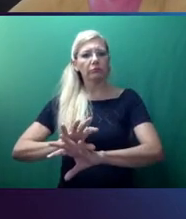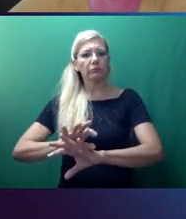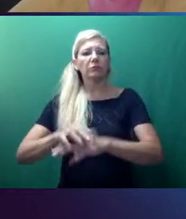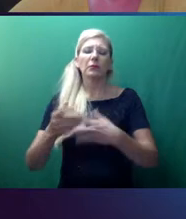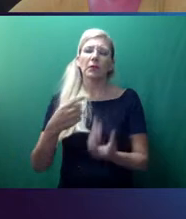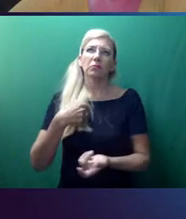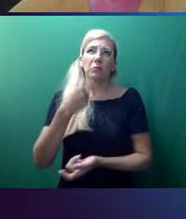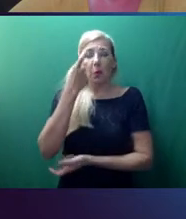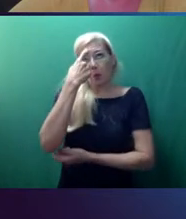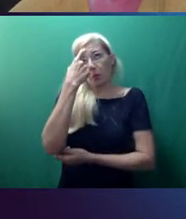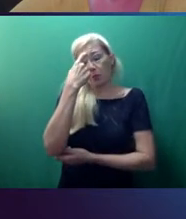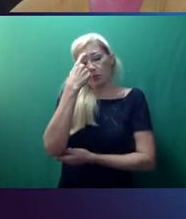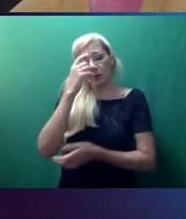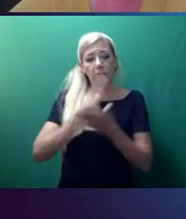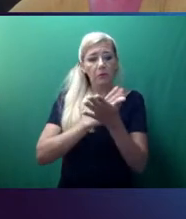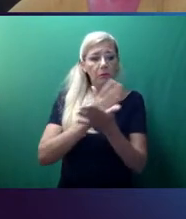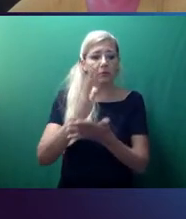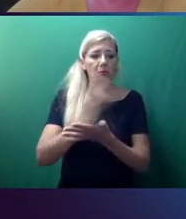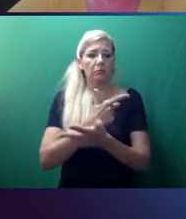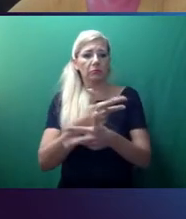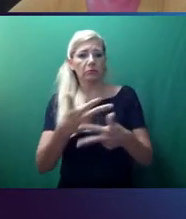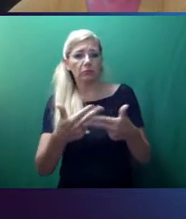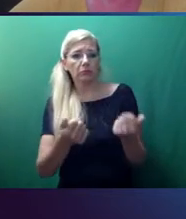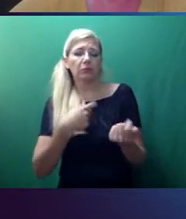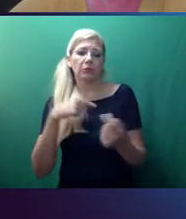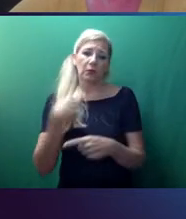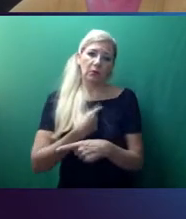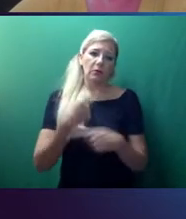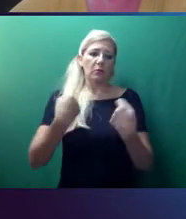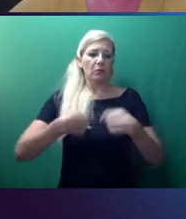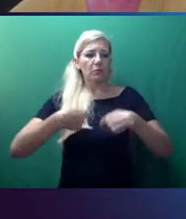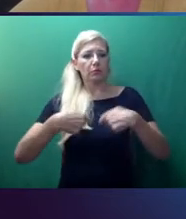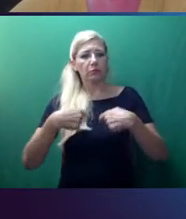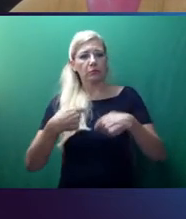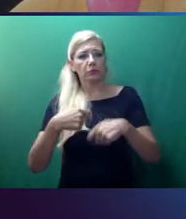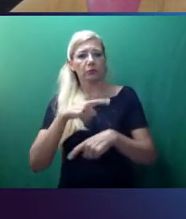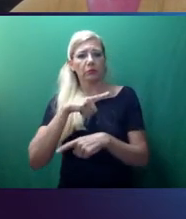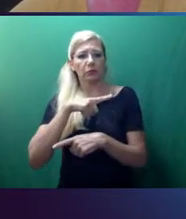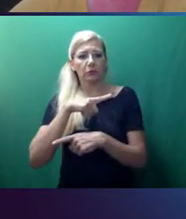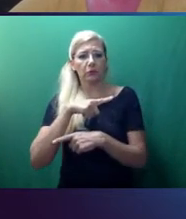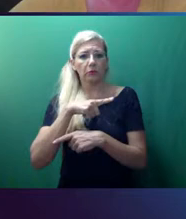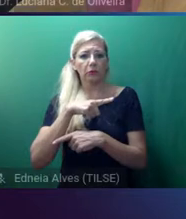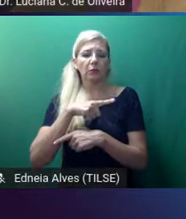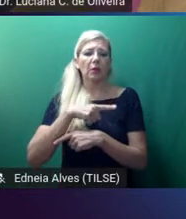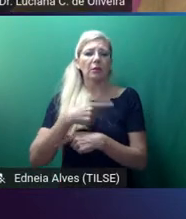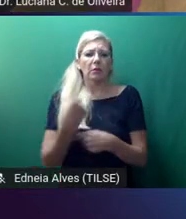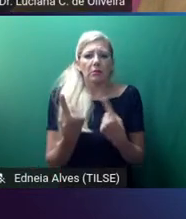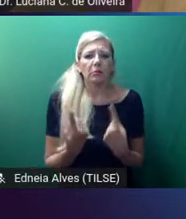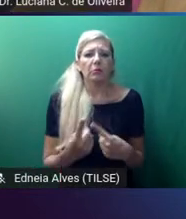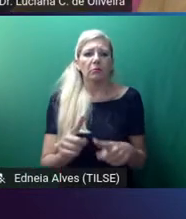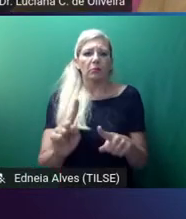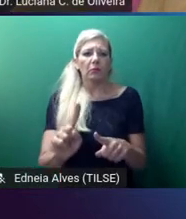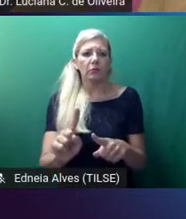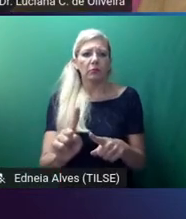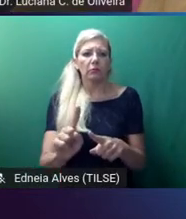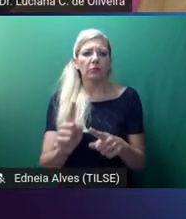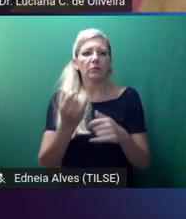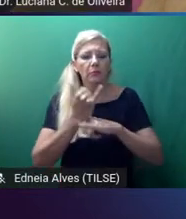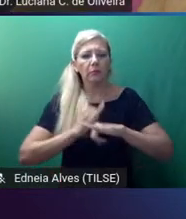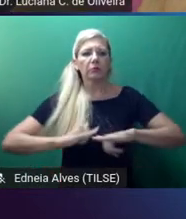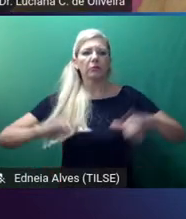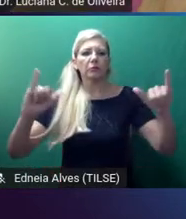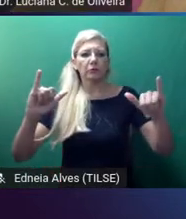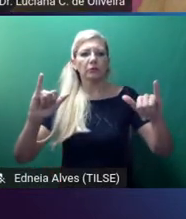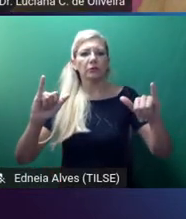something that we need to challenge. Okay, we need to challenge our publishers to be much